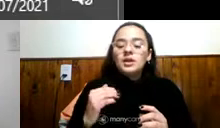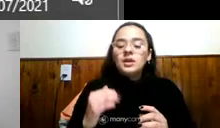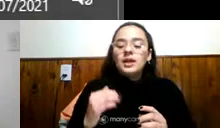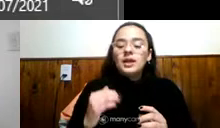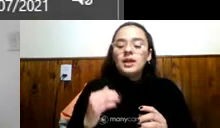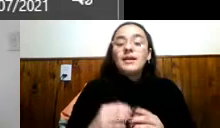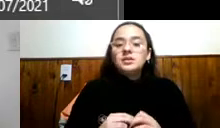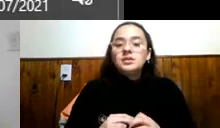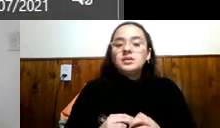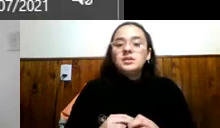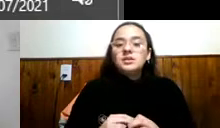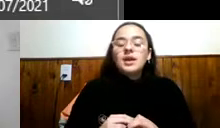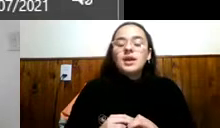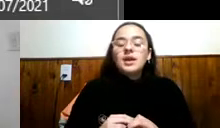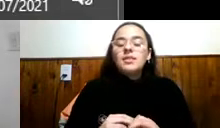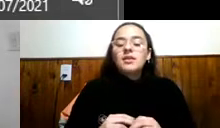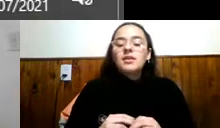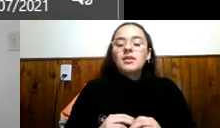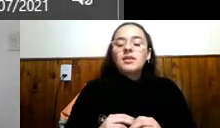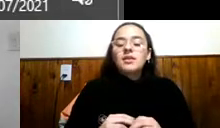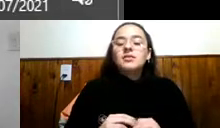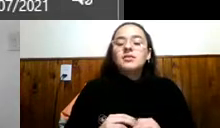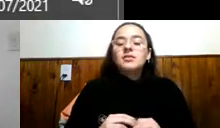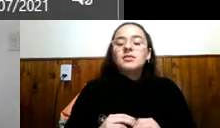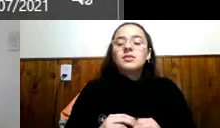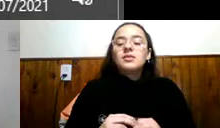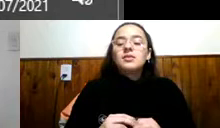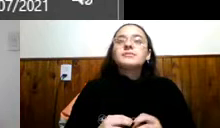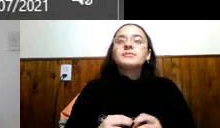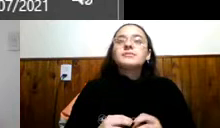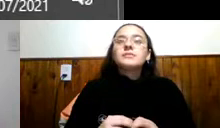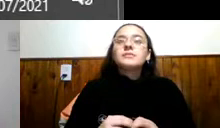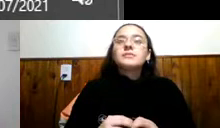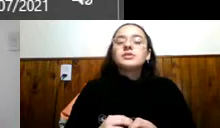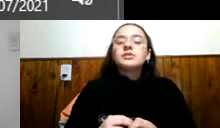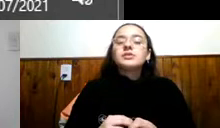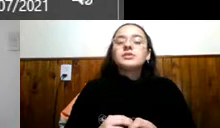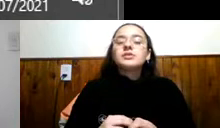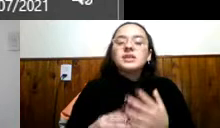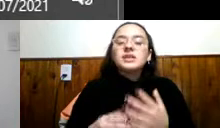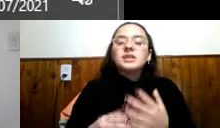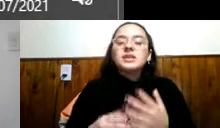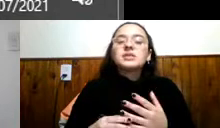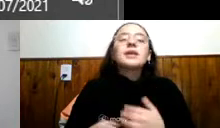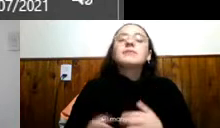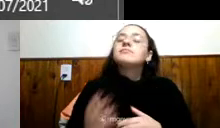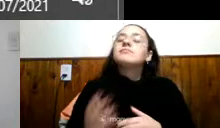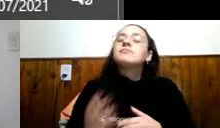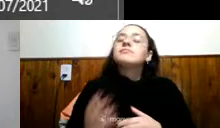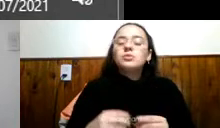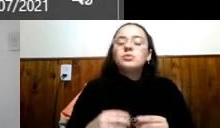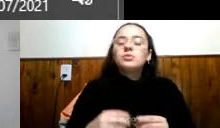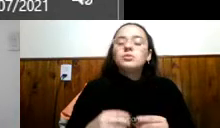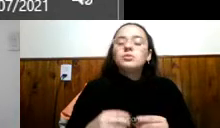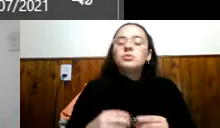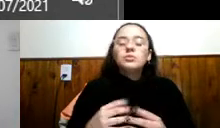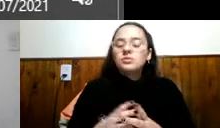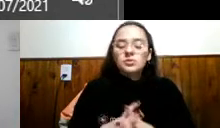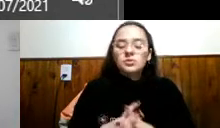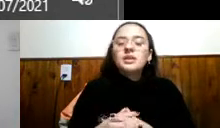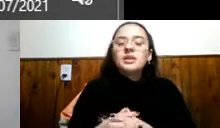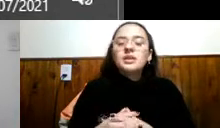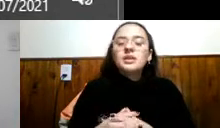levels, and they don't teach to you repeat and you